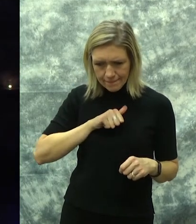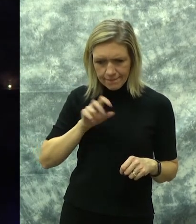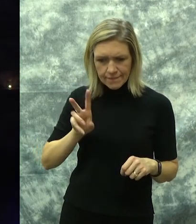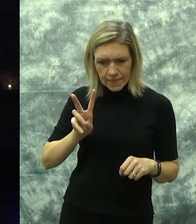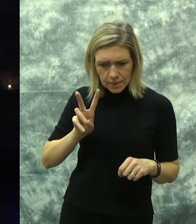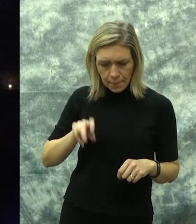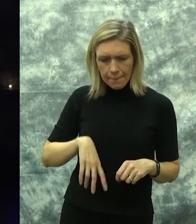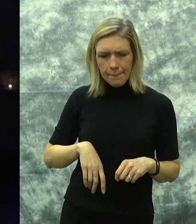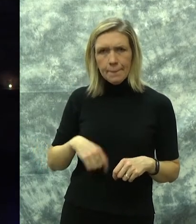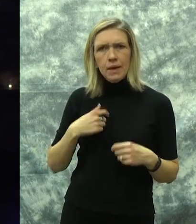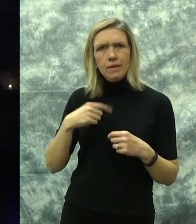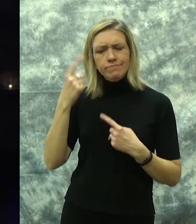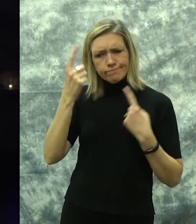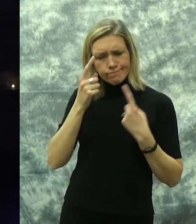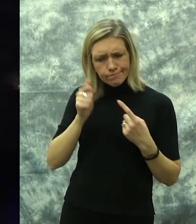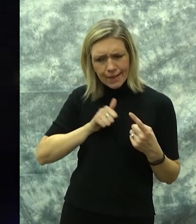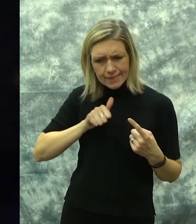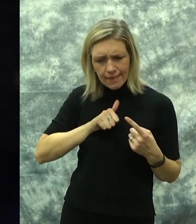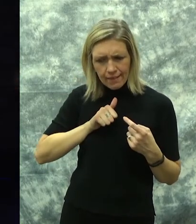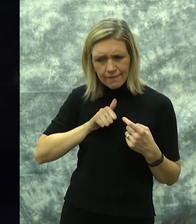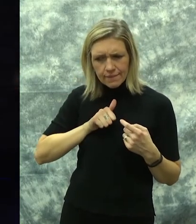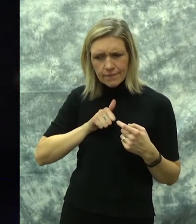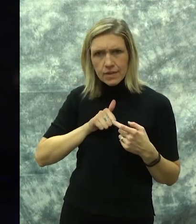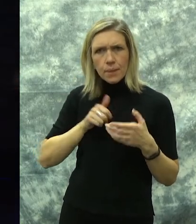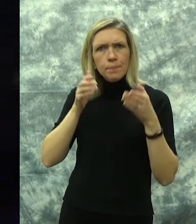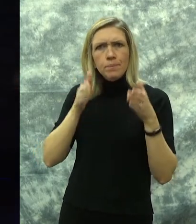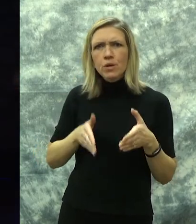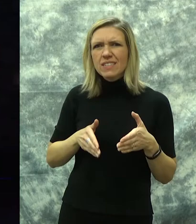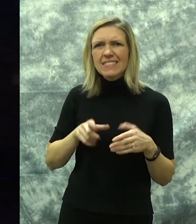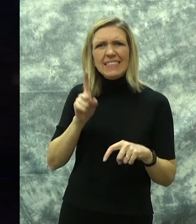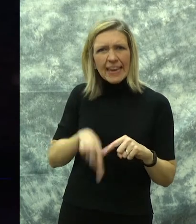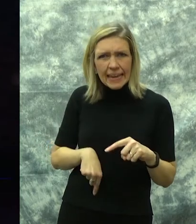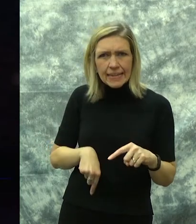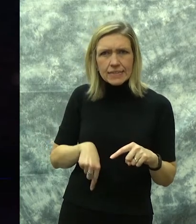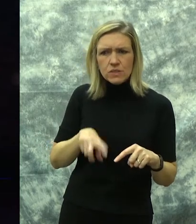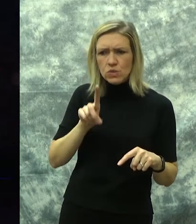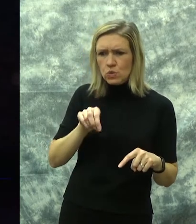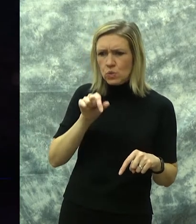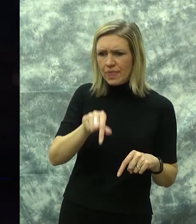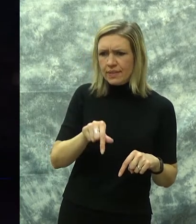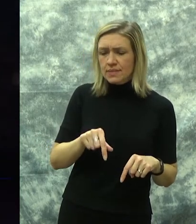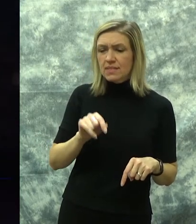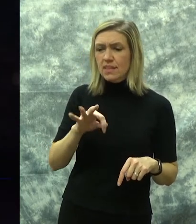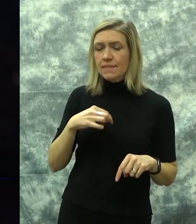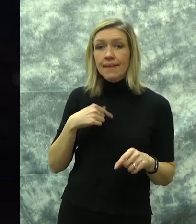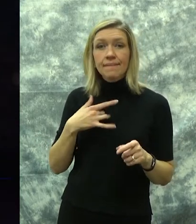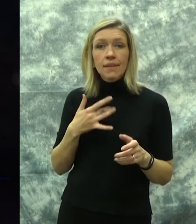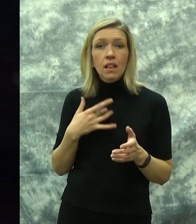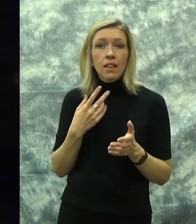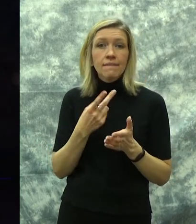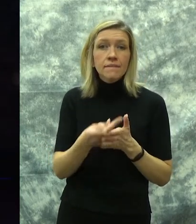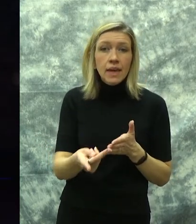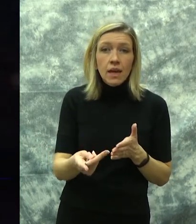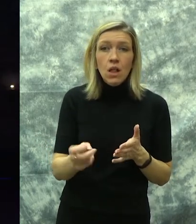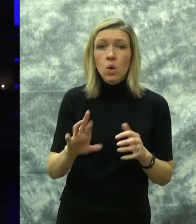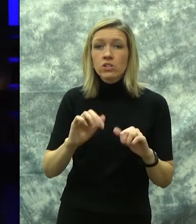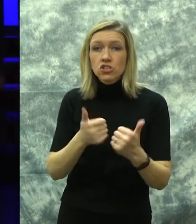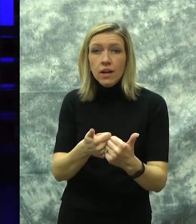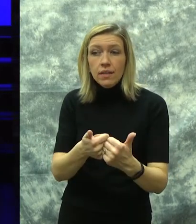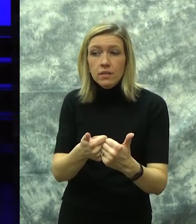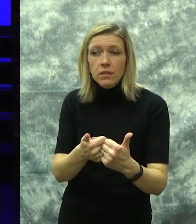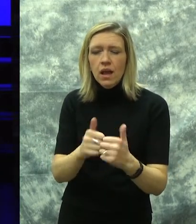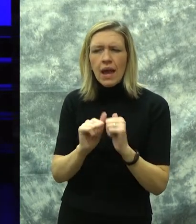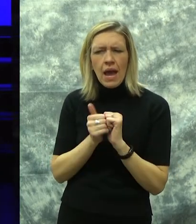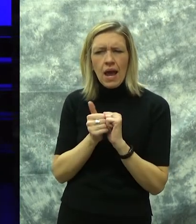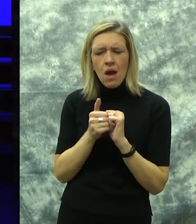of myself as someone who can't do this? If I had a moment of failure or a moment of challenge, how do I do that? And a lot of this is